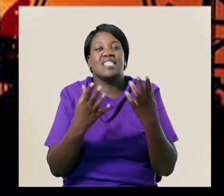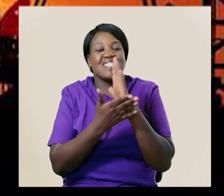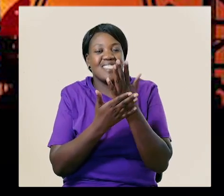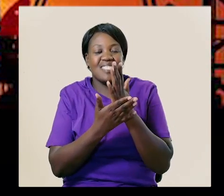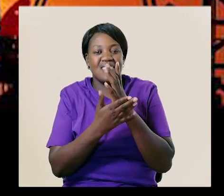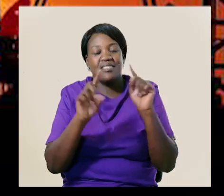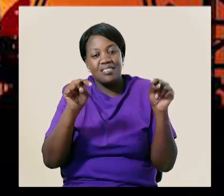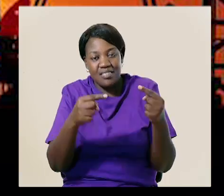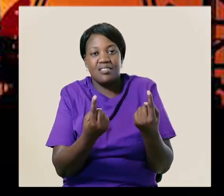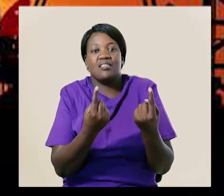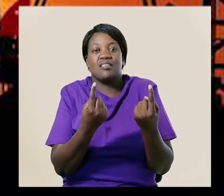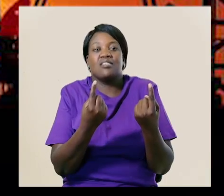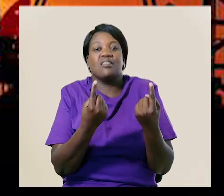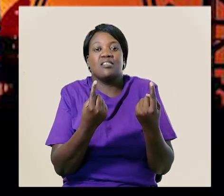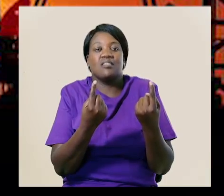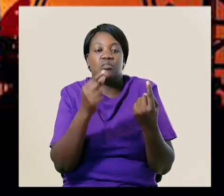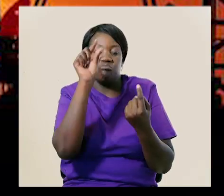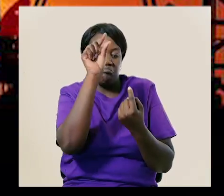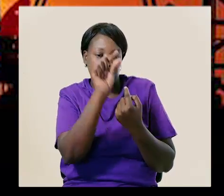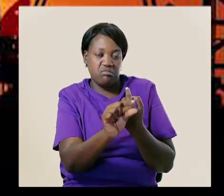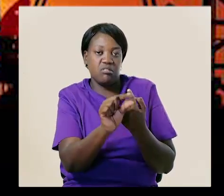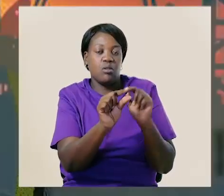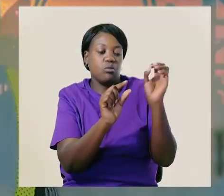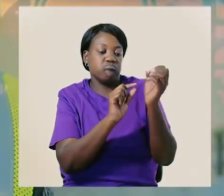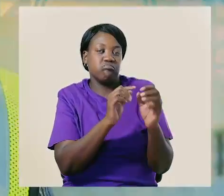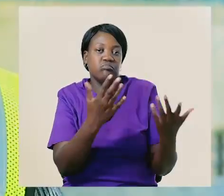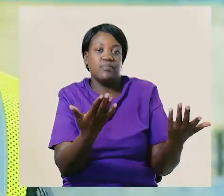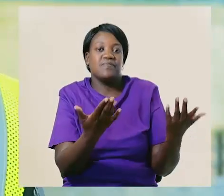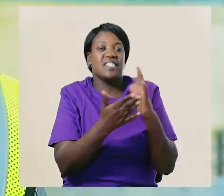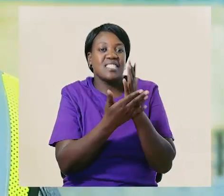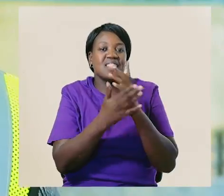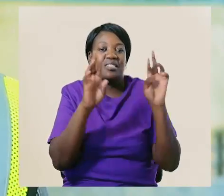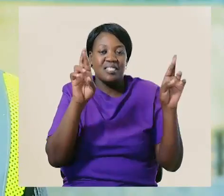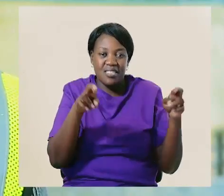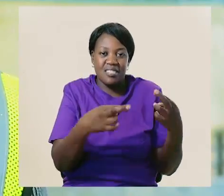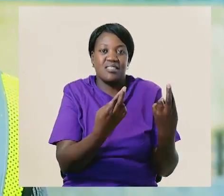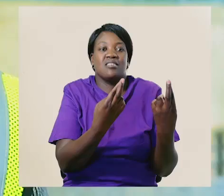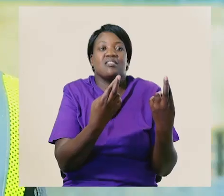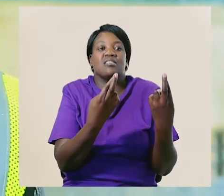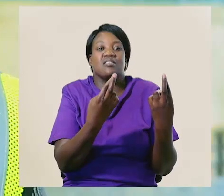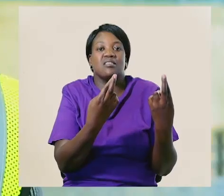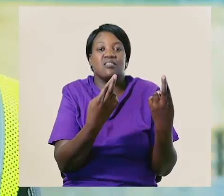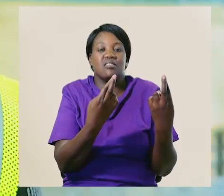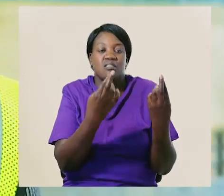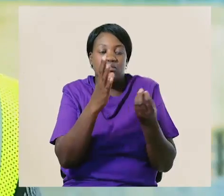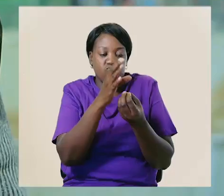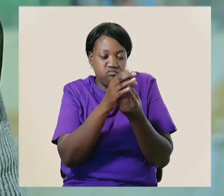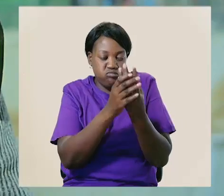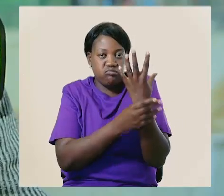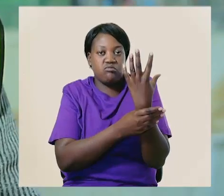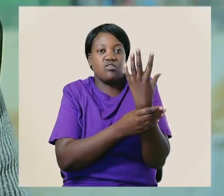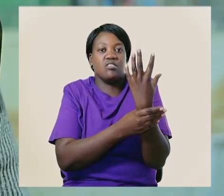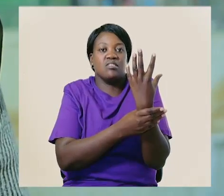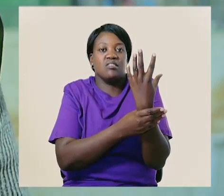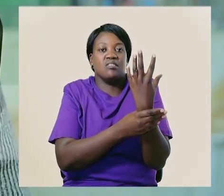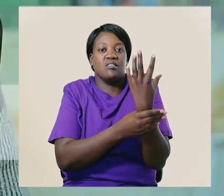of these natural resources are limited or scarce. Some resources can renew themselves or regrow. These